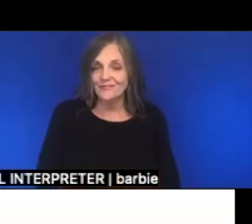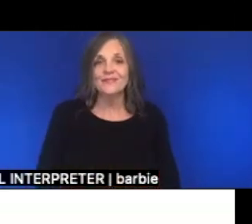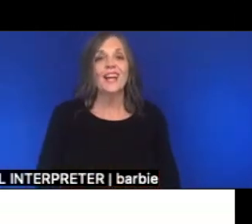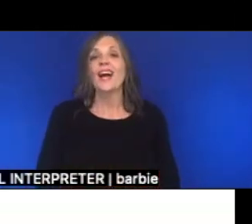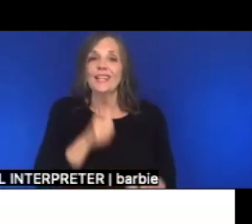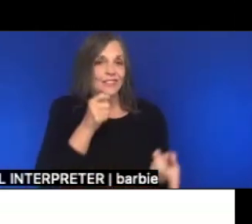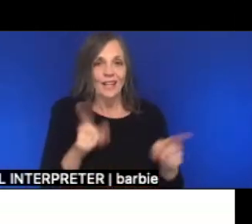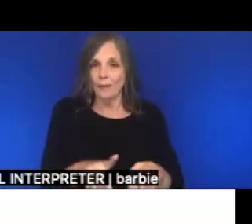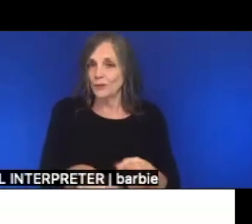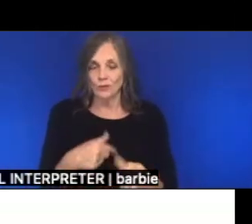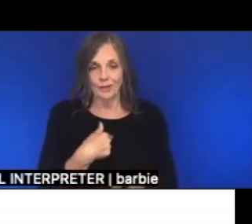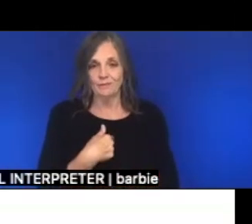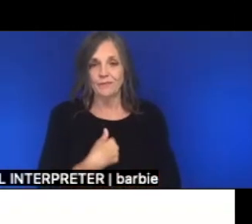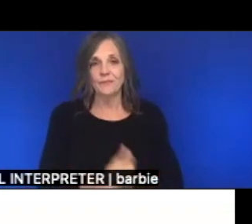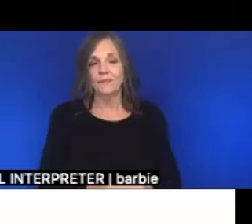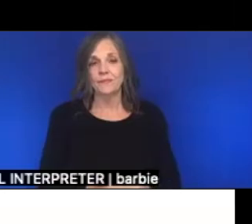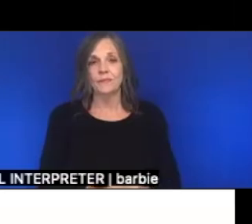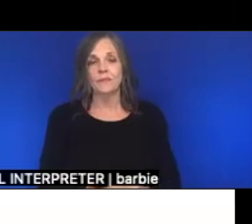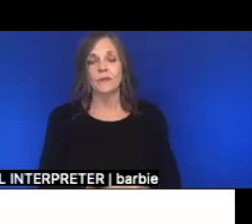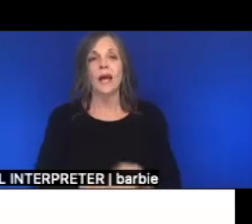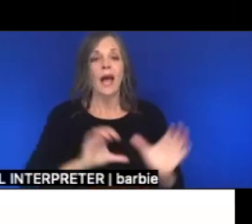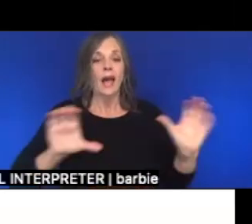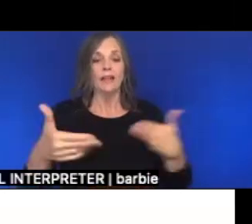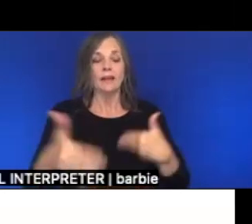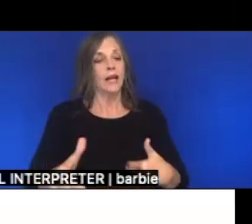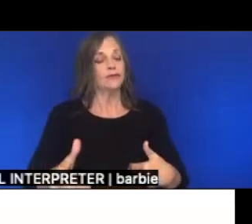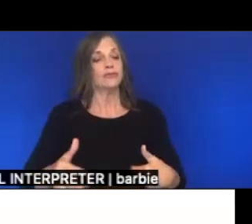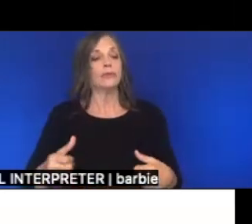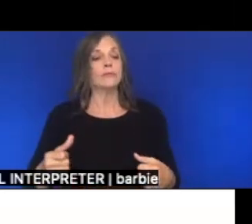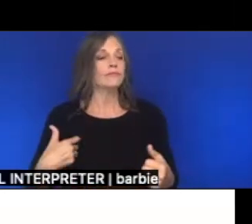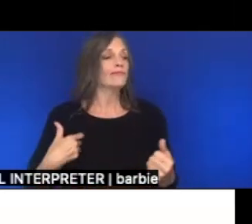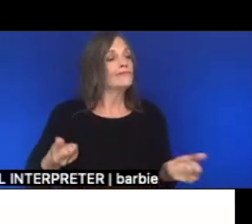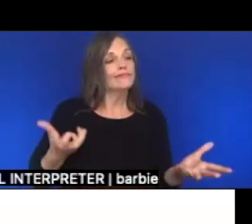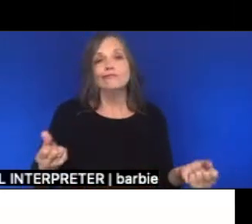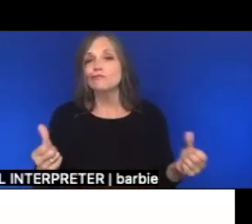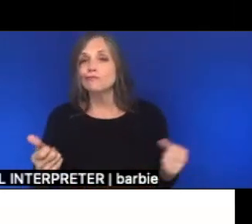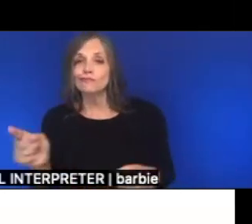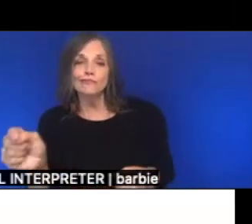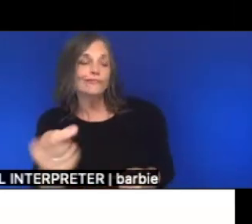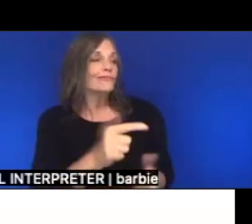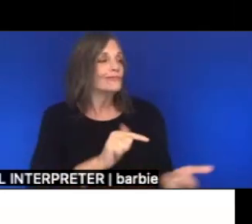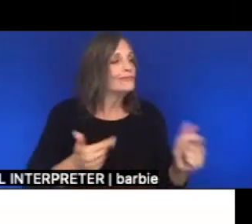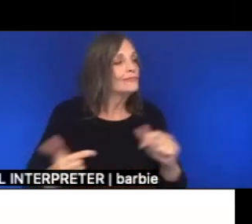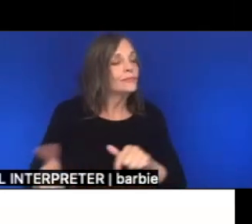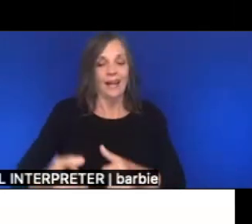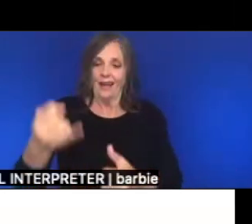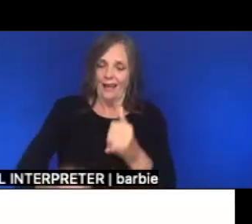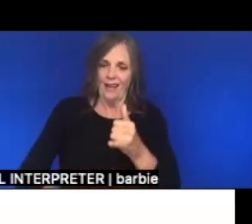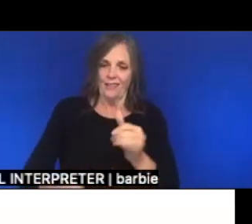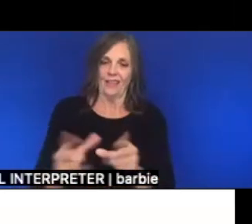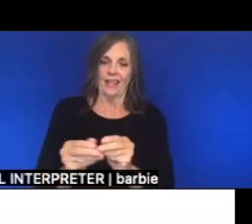was signing in the classroom, and then I think by the end of the last session,